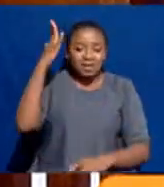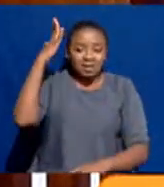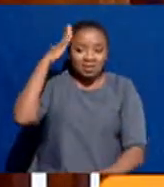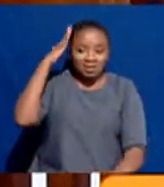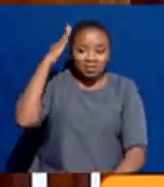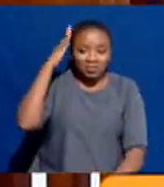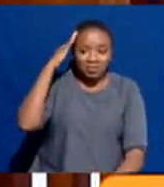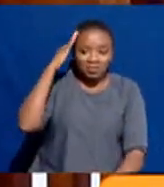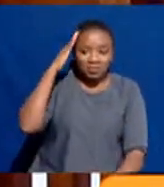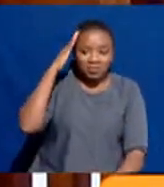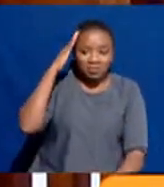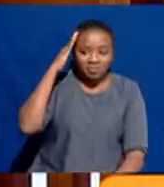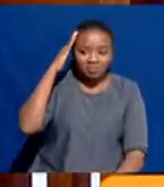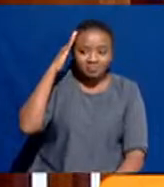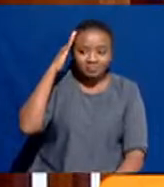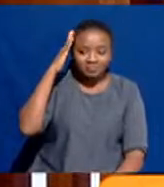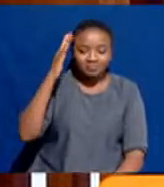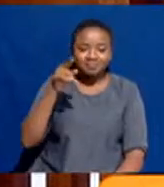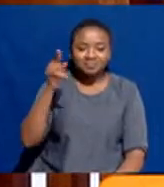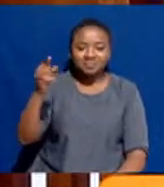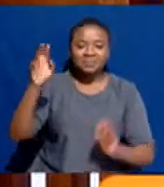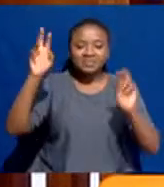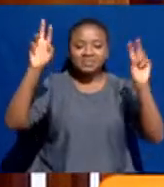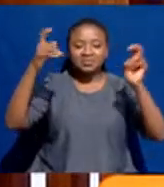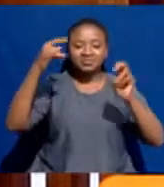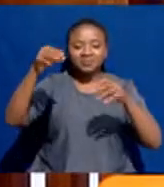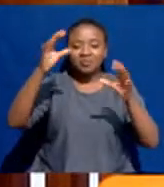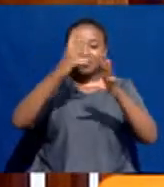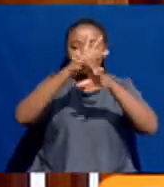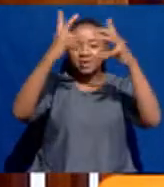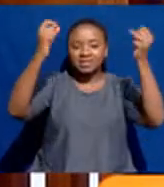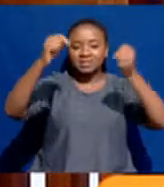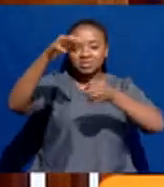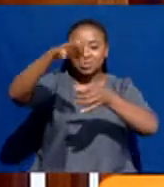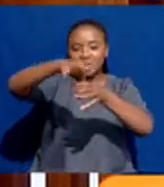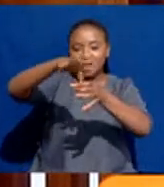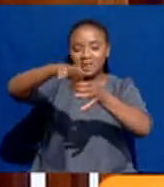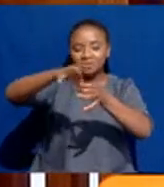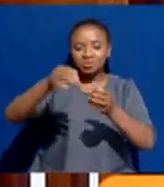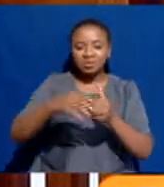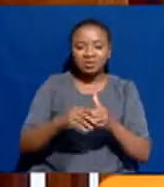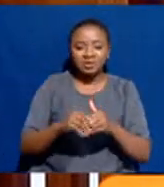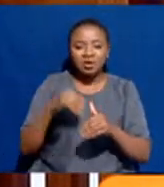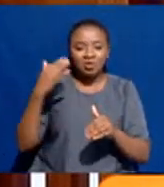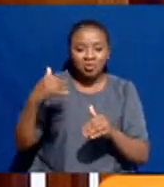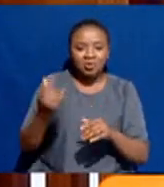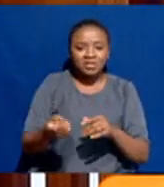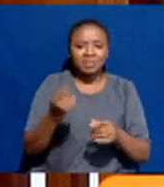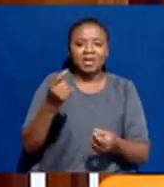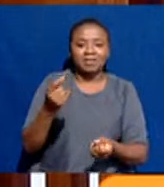this issue of the presidential election, you know, keep coming up.